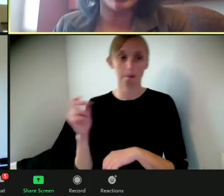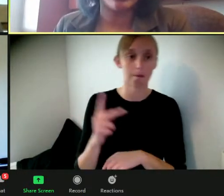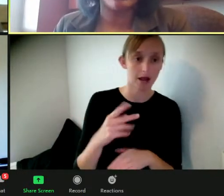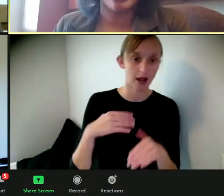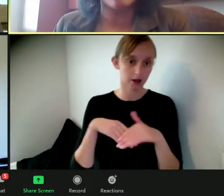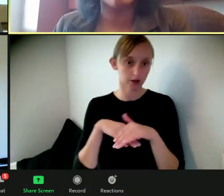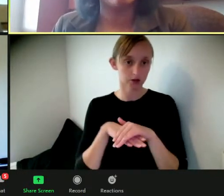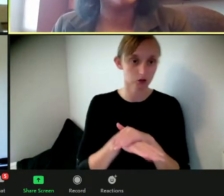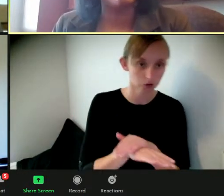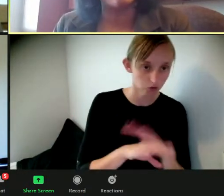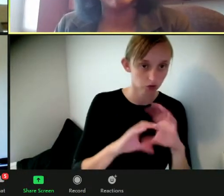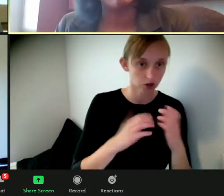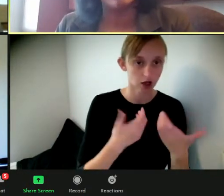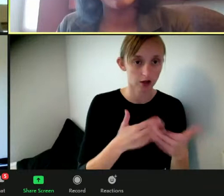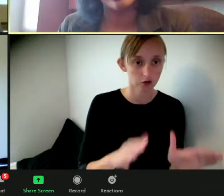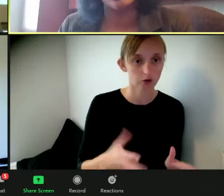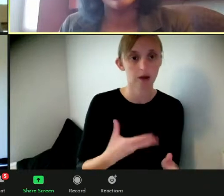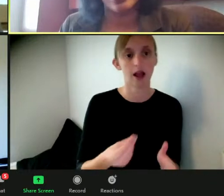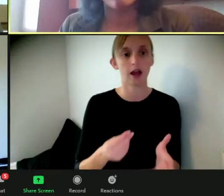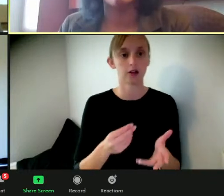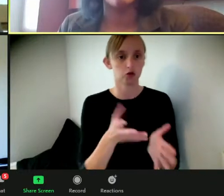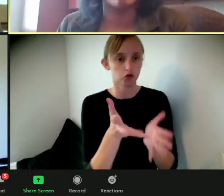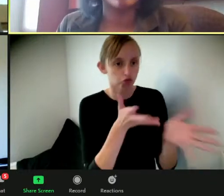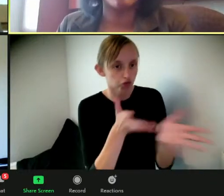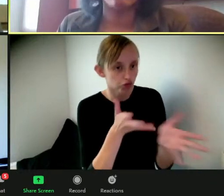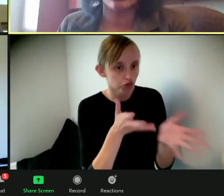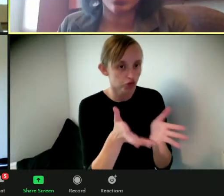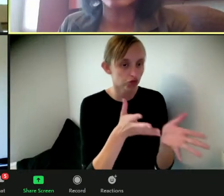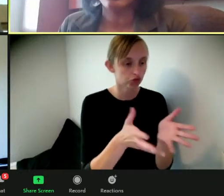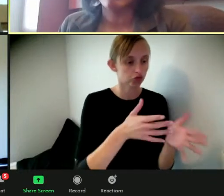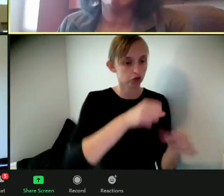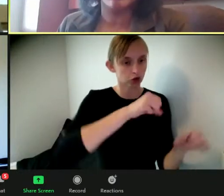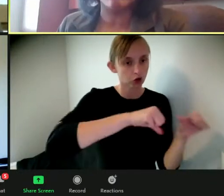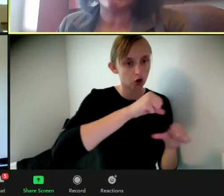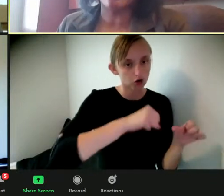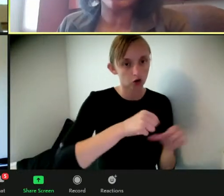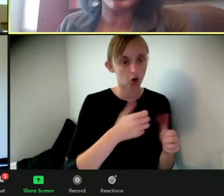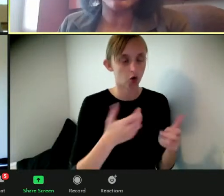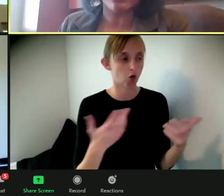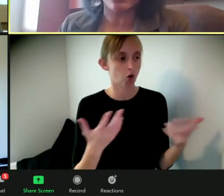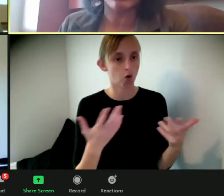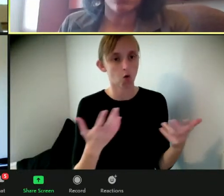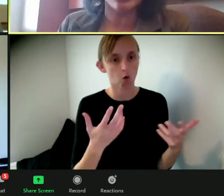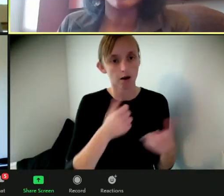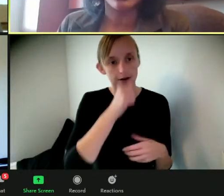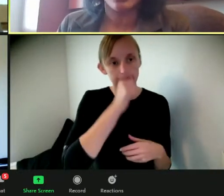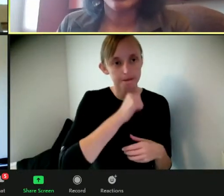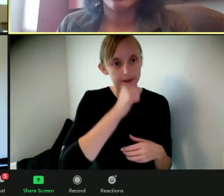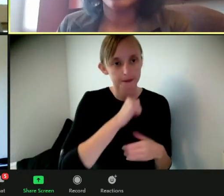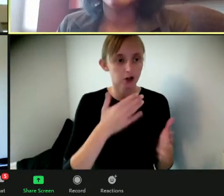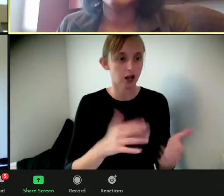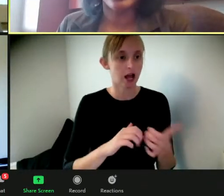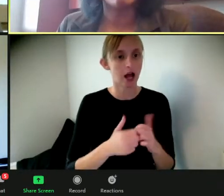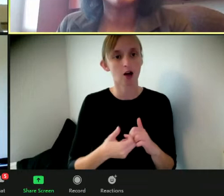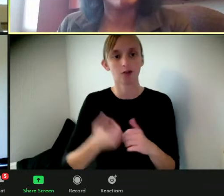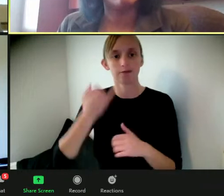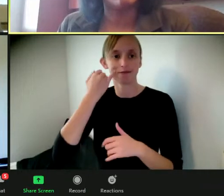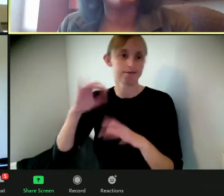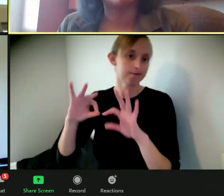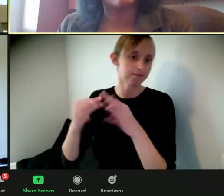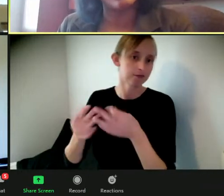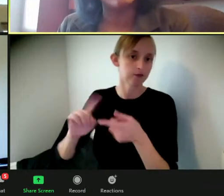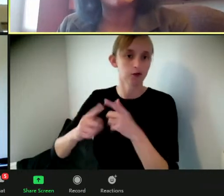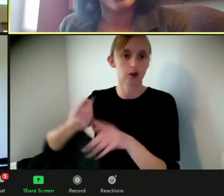interact with one another. What are their coping strategies and how are they working through loss? Many of our students have had loss and they are